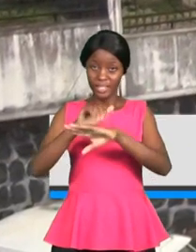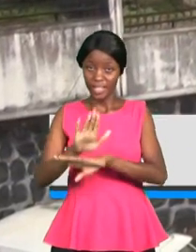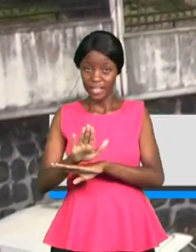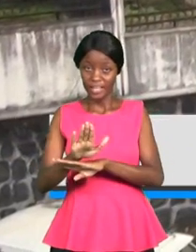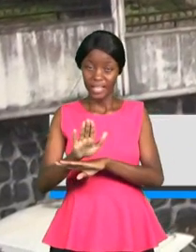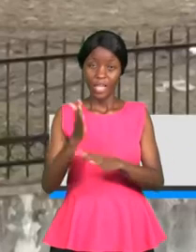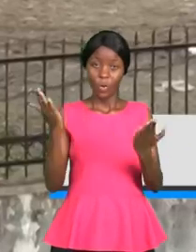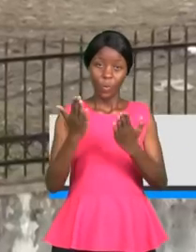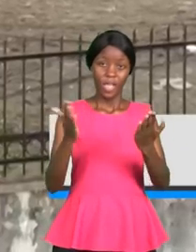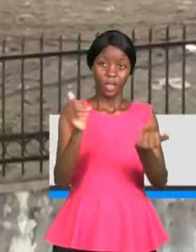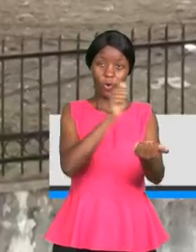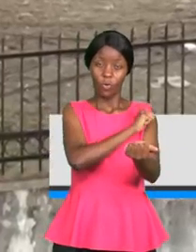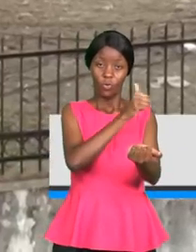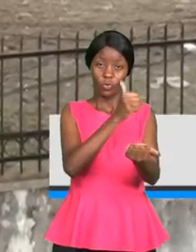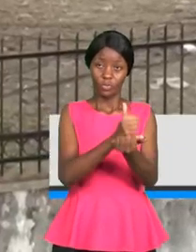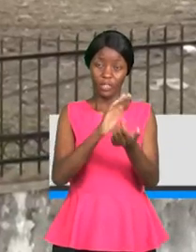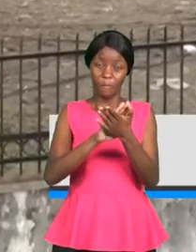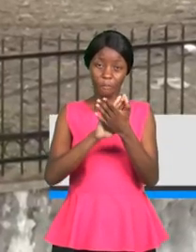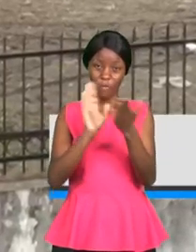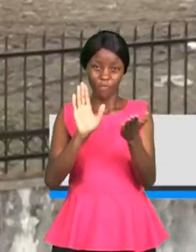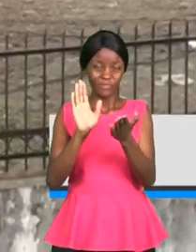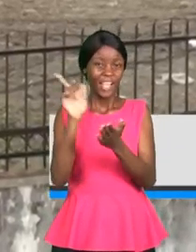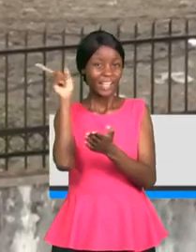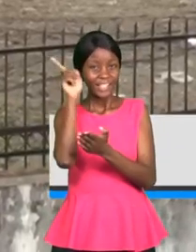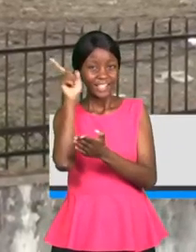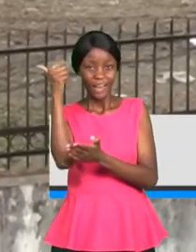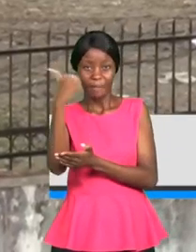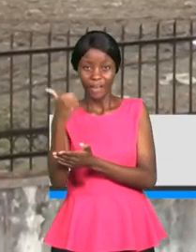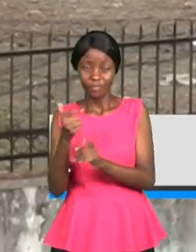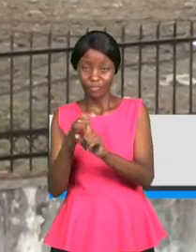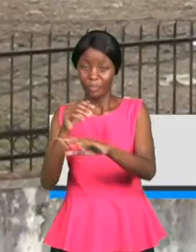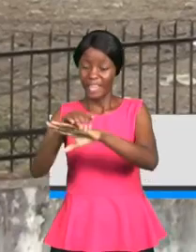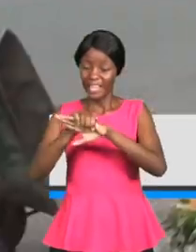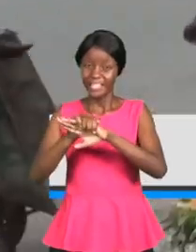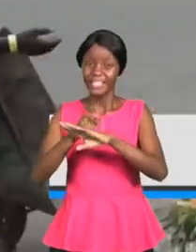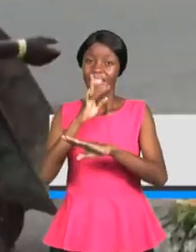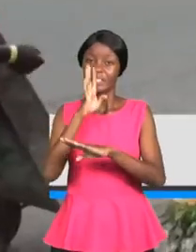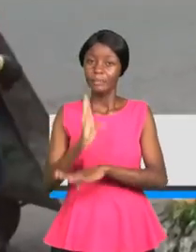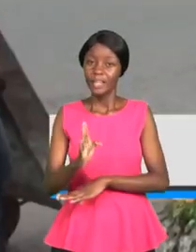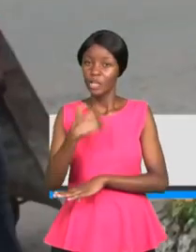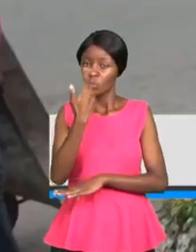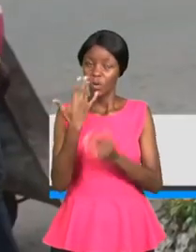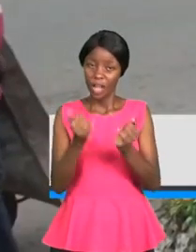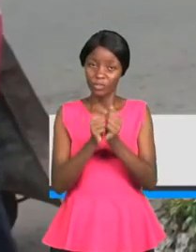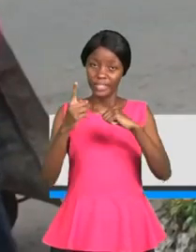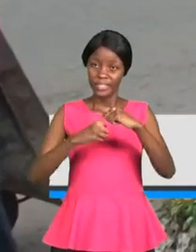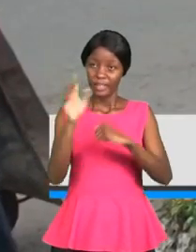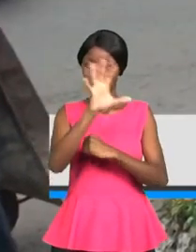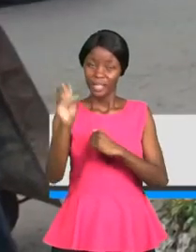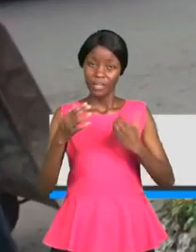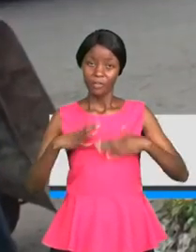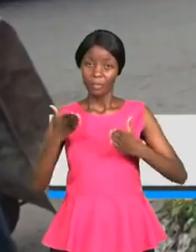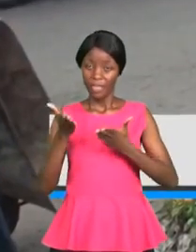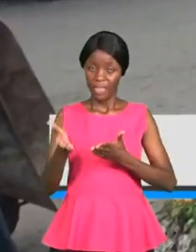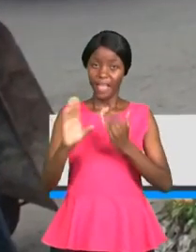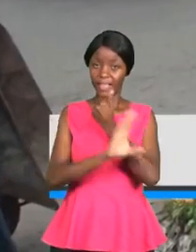where authorities have remained largely deaf to the issues raised by the Anglophone minority, who make up 16% of the population.